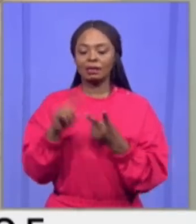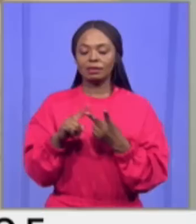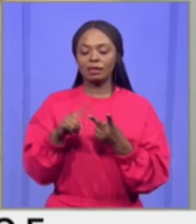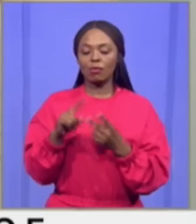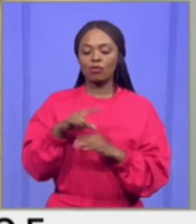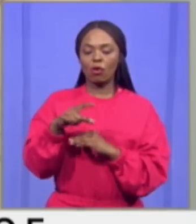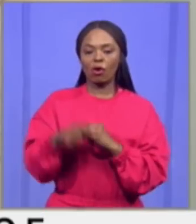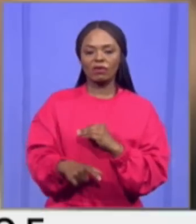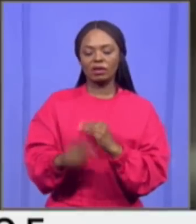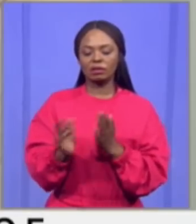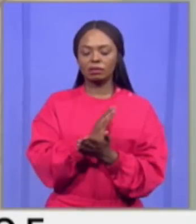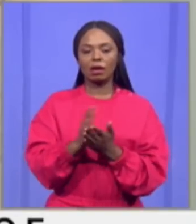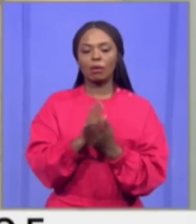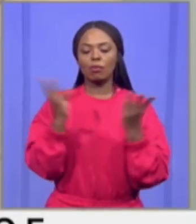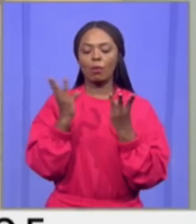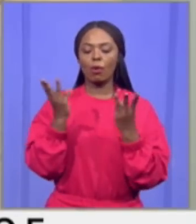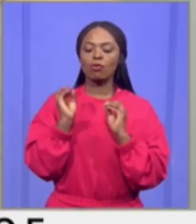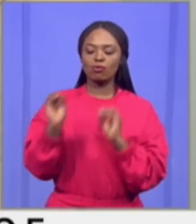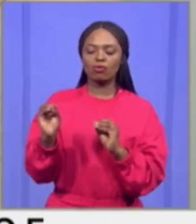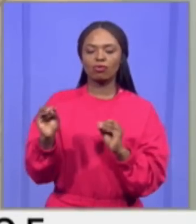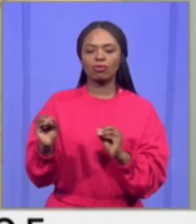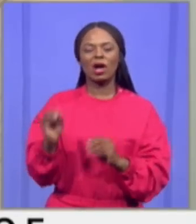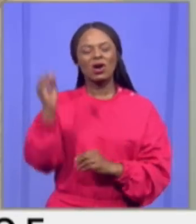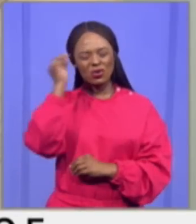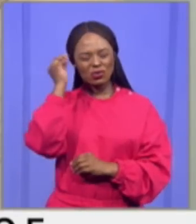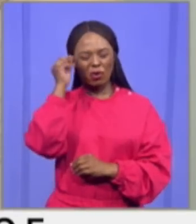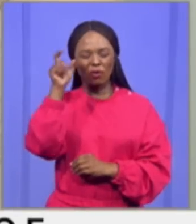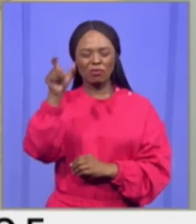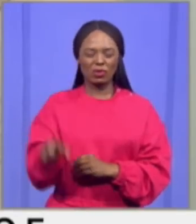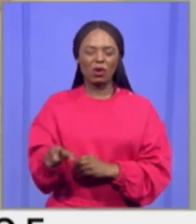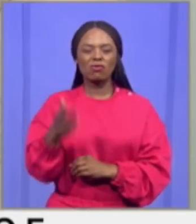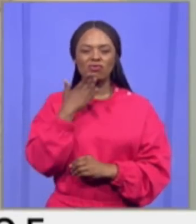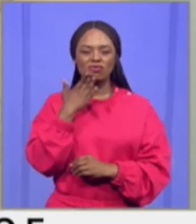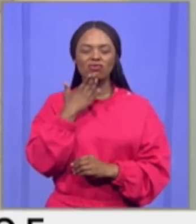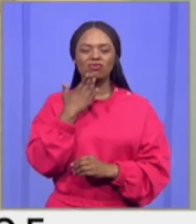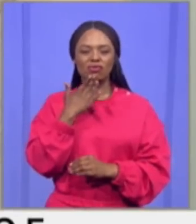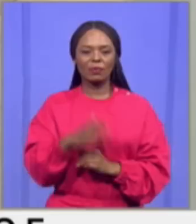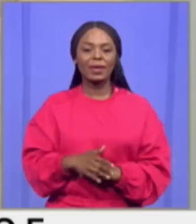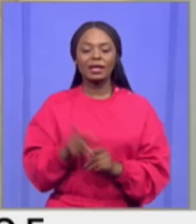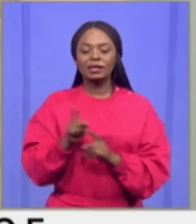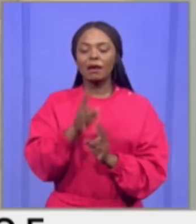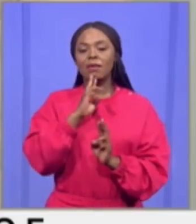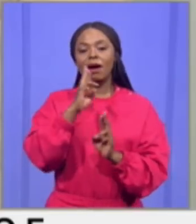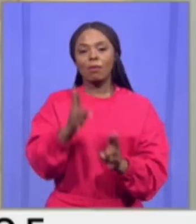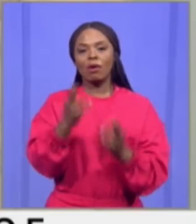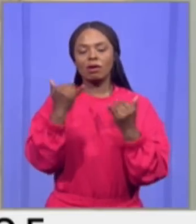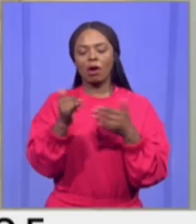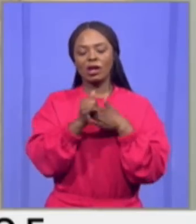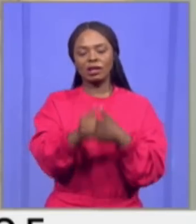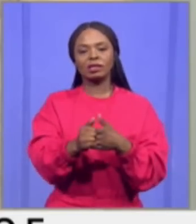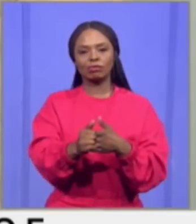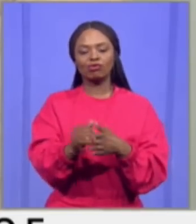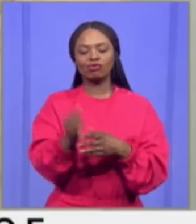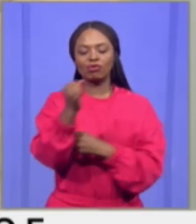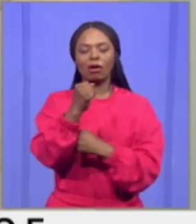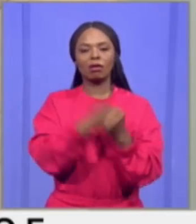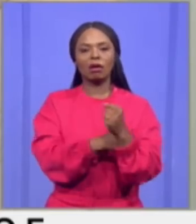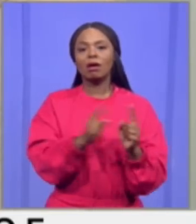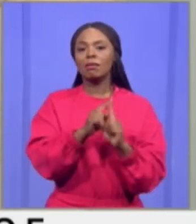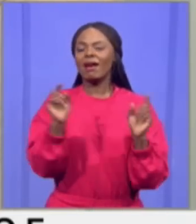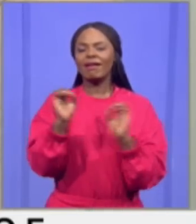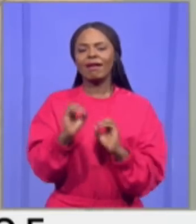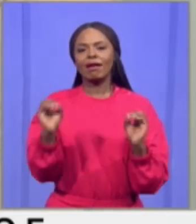were such people, and they are known by the movement. And in many instances, they are reported to leadership structures, but nothing